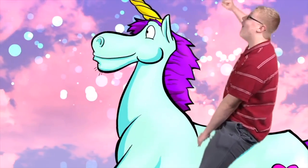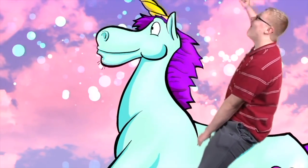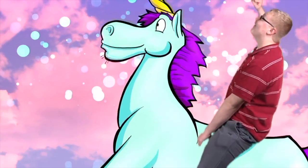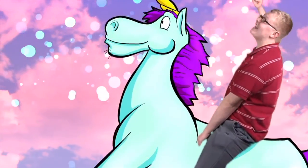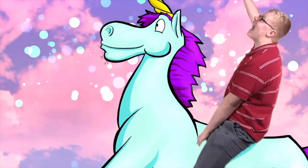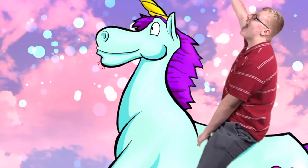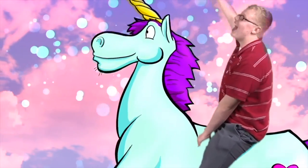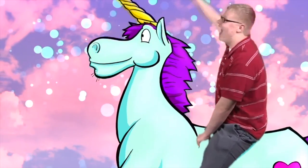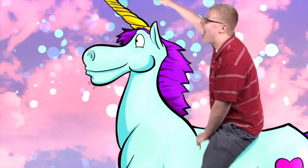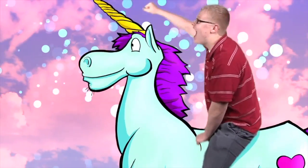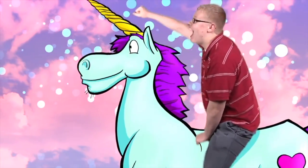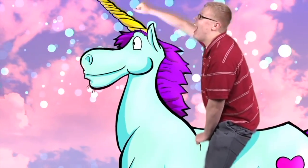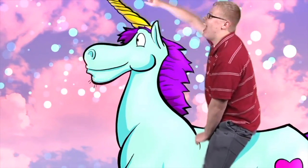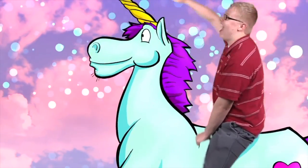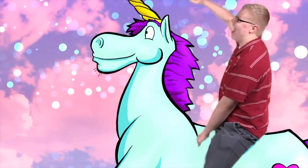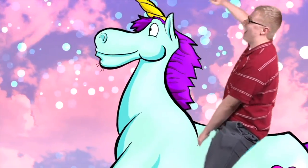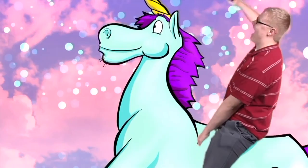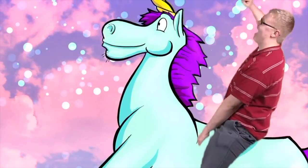Oh yeah!